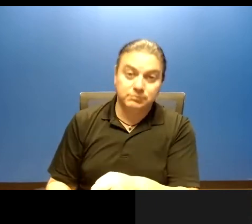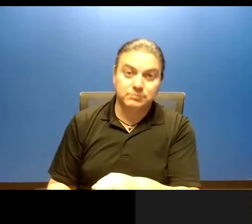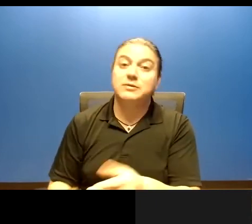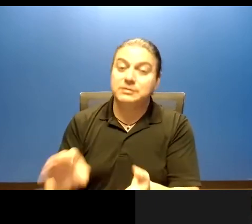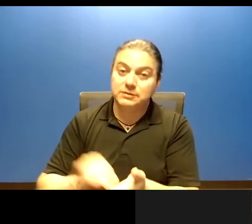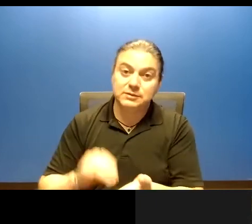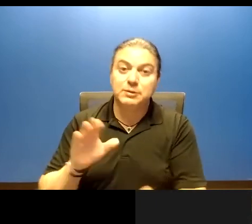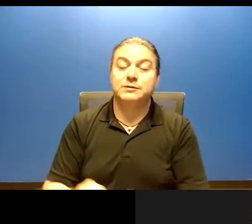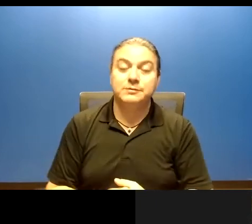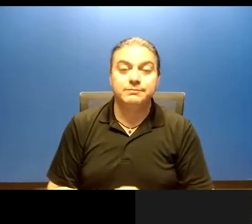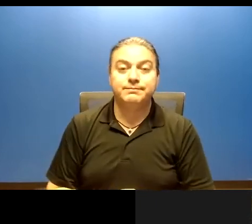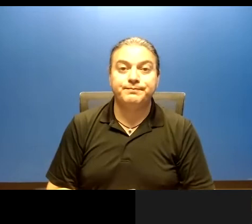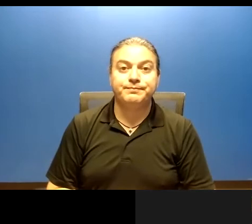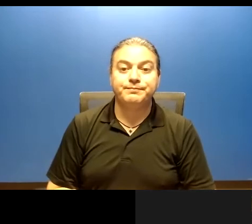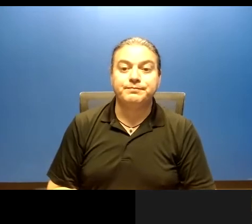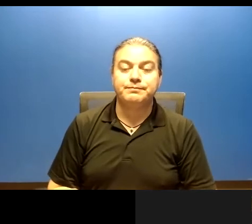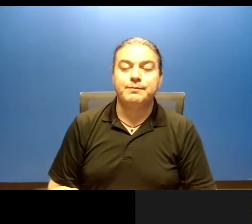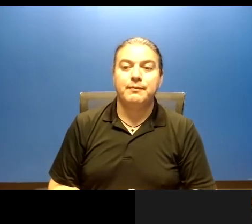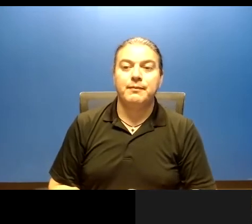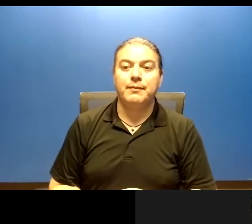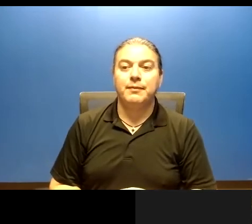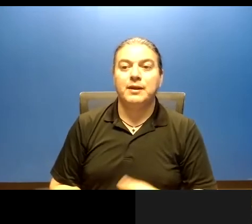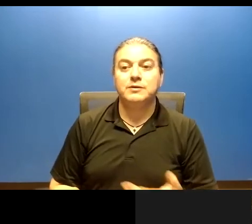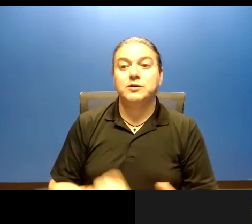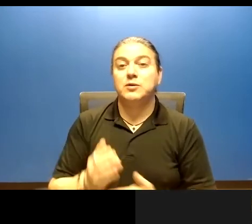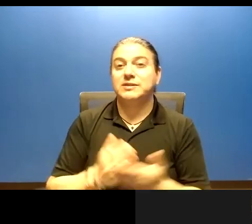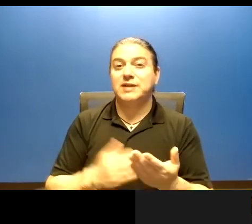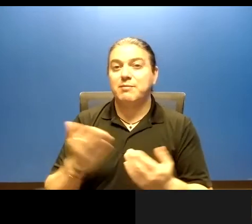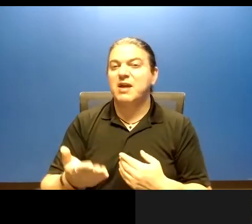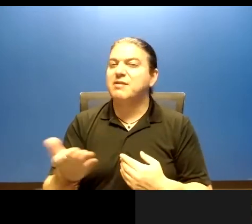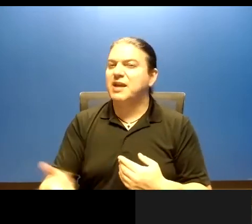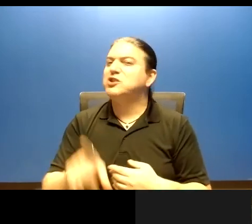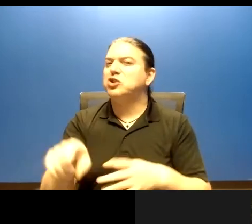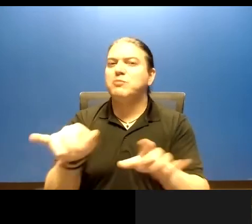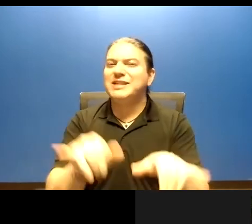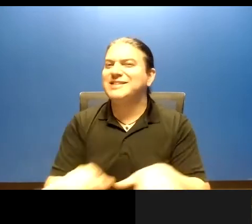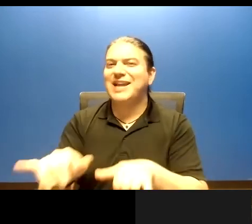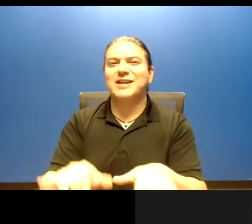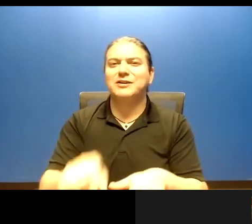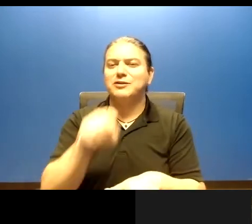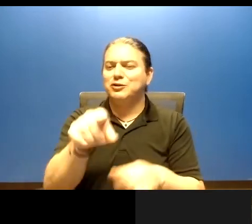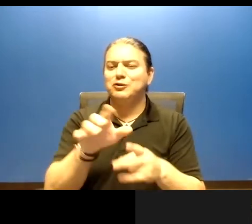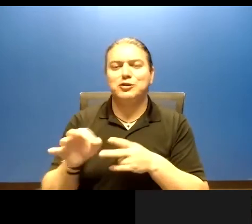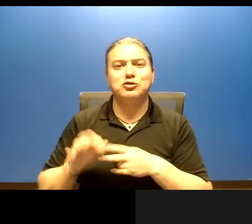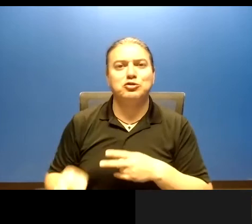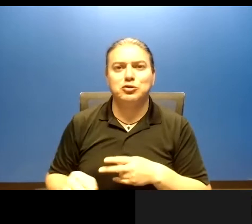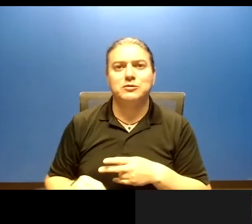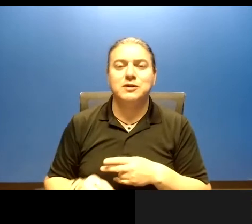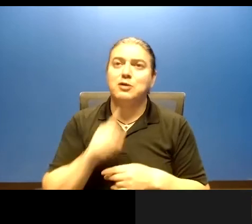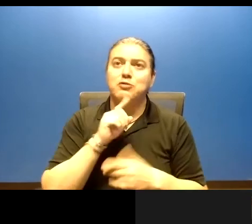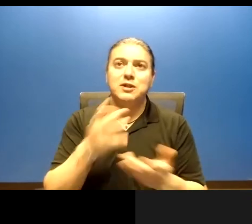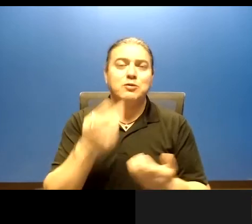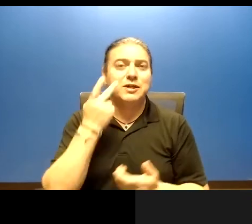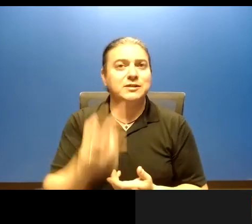spoke to in her answer. And so some of those things should be standard that you can choose. And I would really like to see home builders